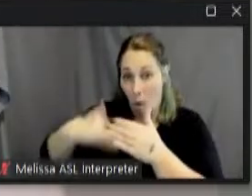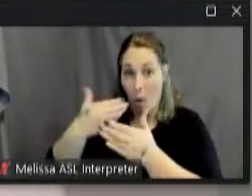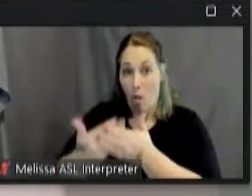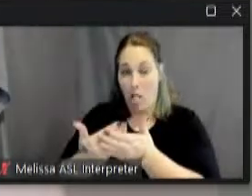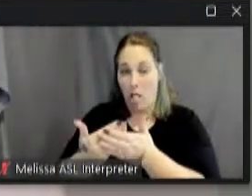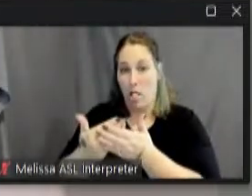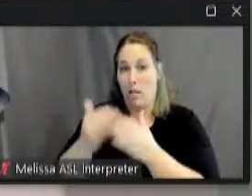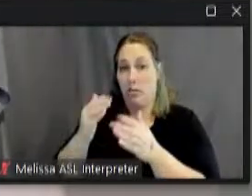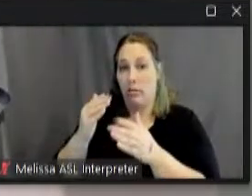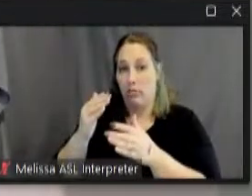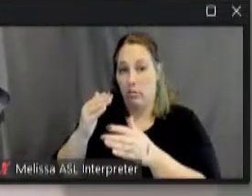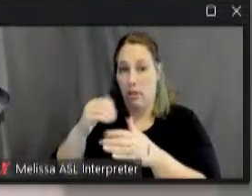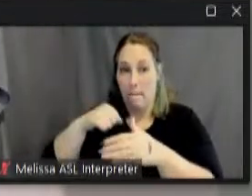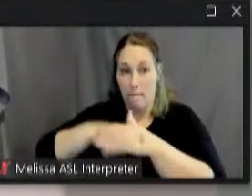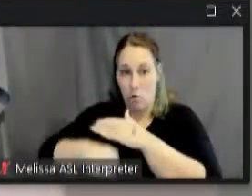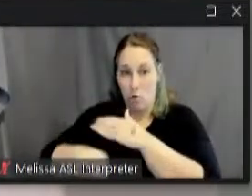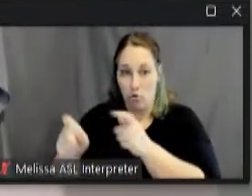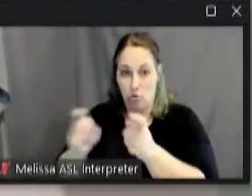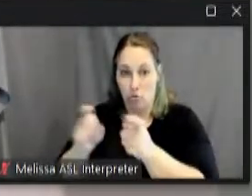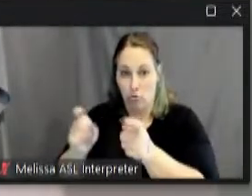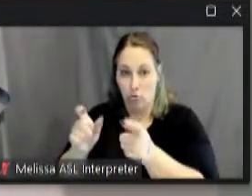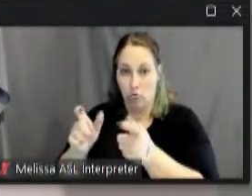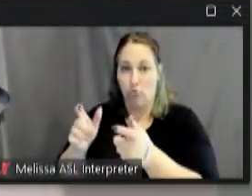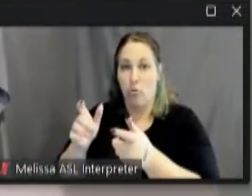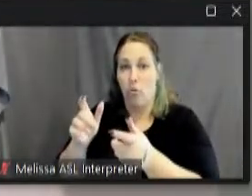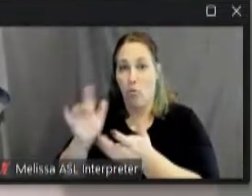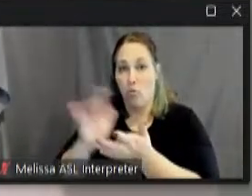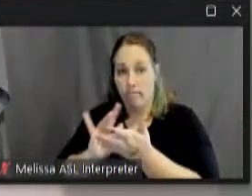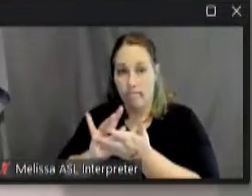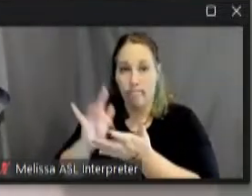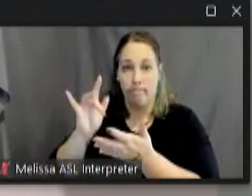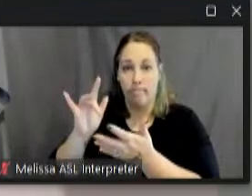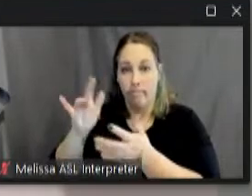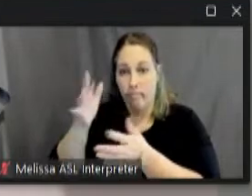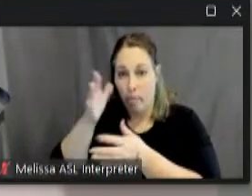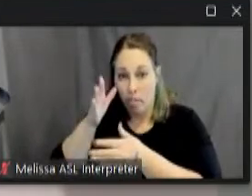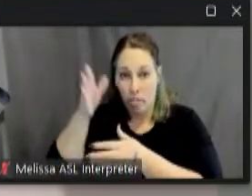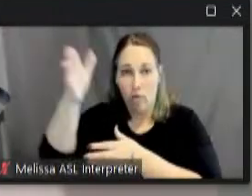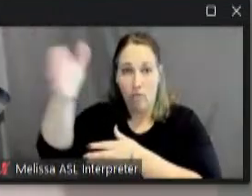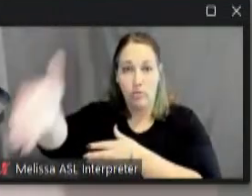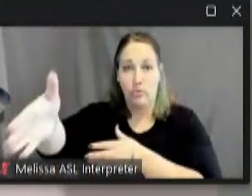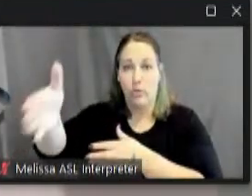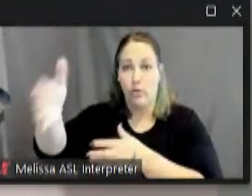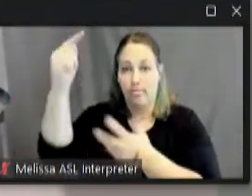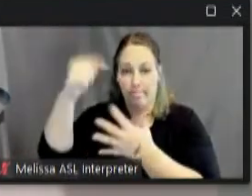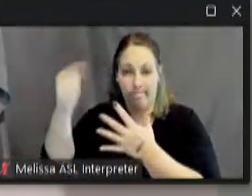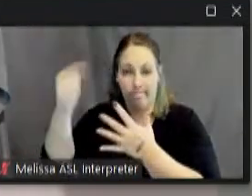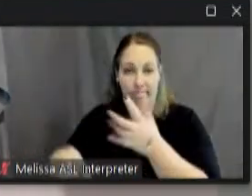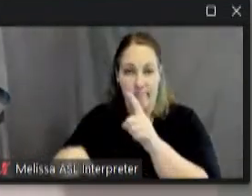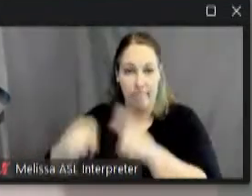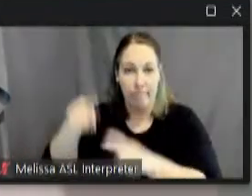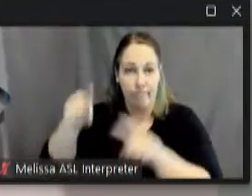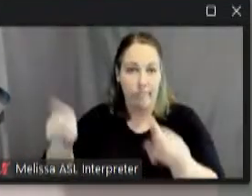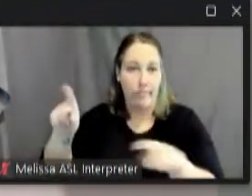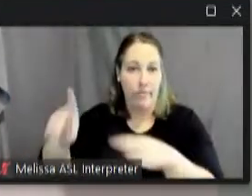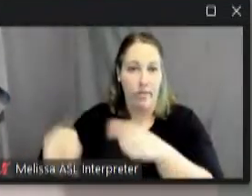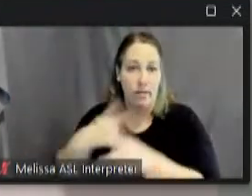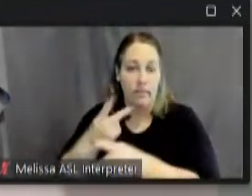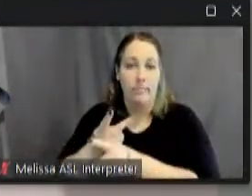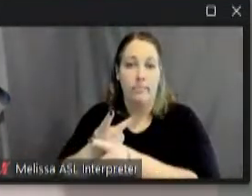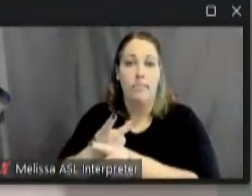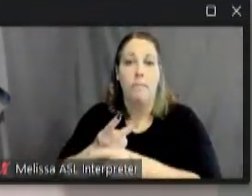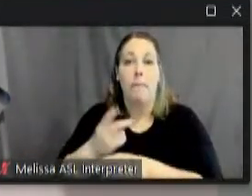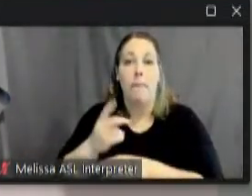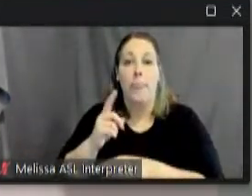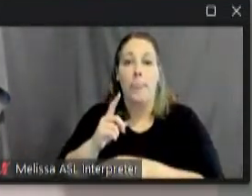contraception, mainly long-term contraception, which are the methods that